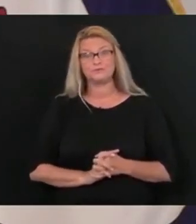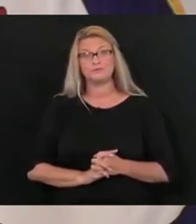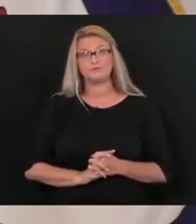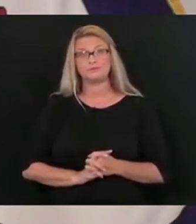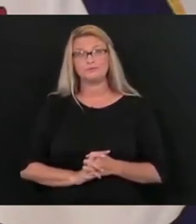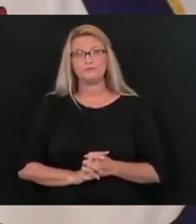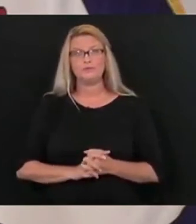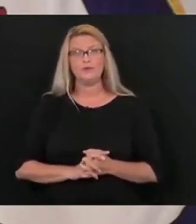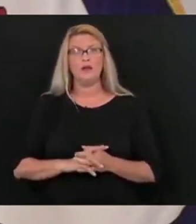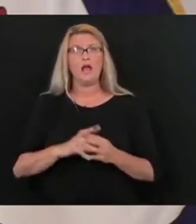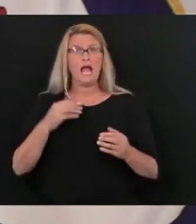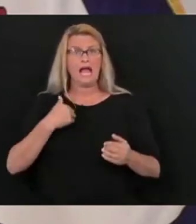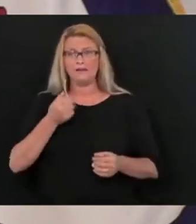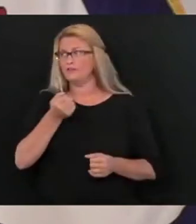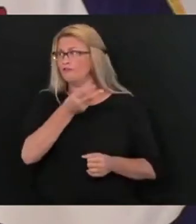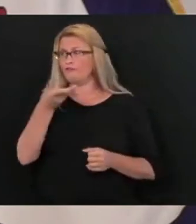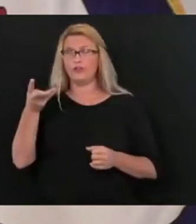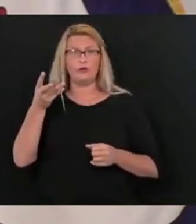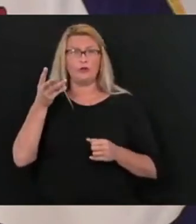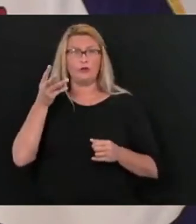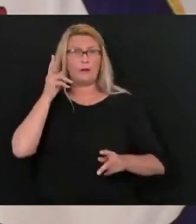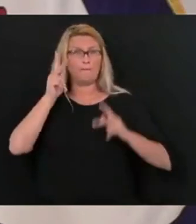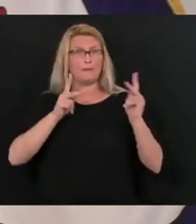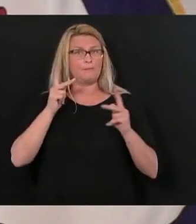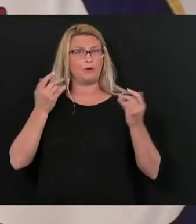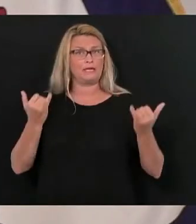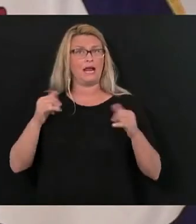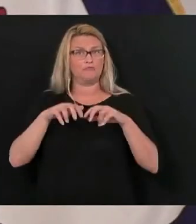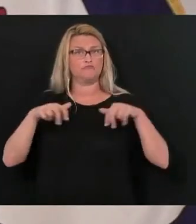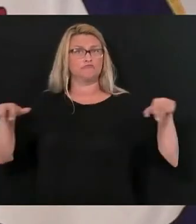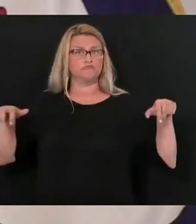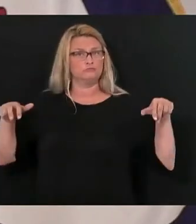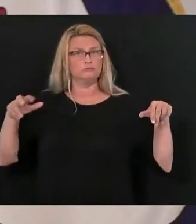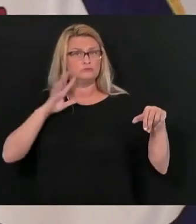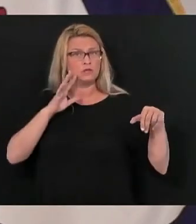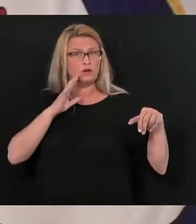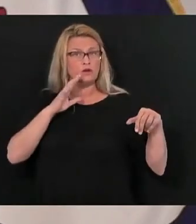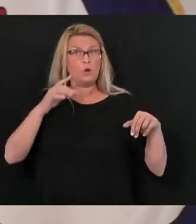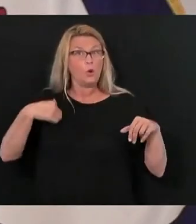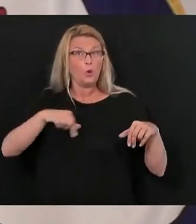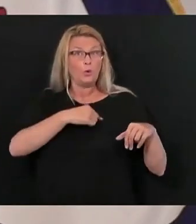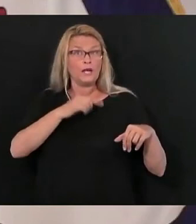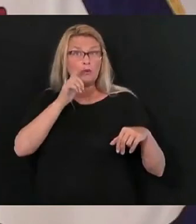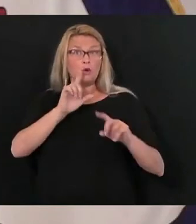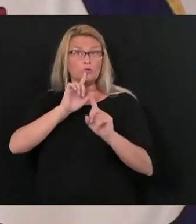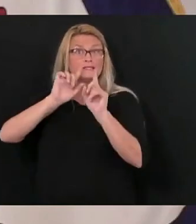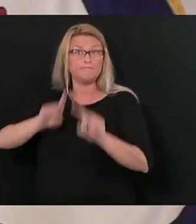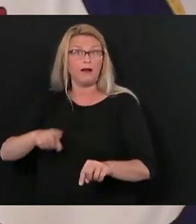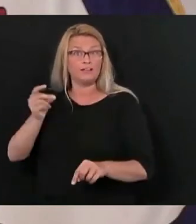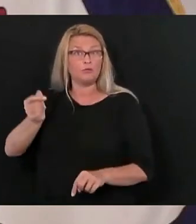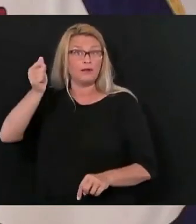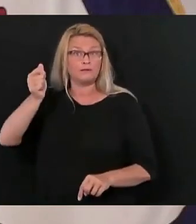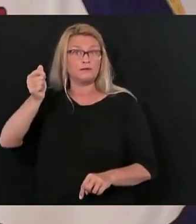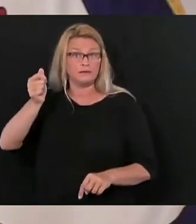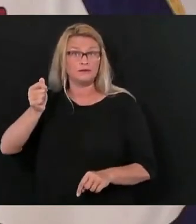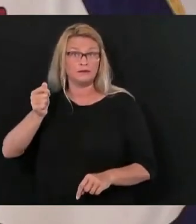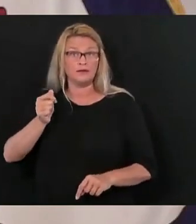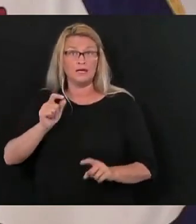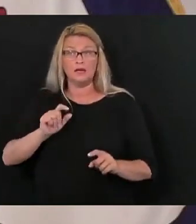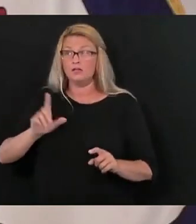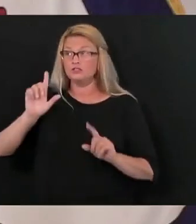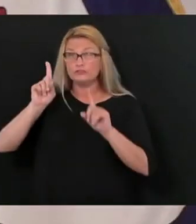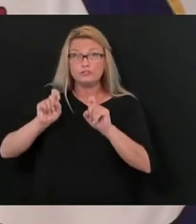you. You're welcome to answer questions, but we're going to run to the fire like you can't imagine right now to be able to